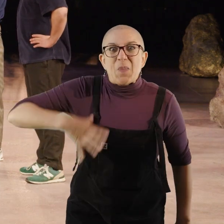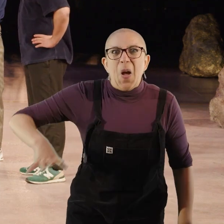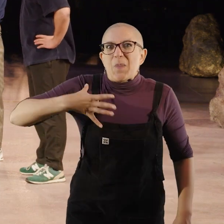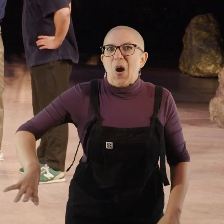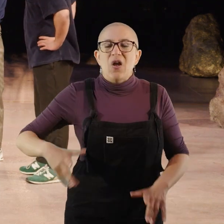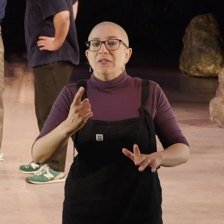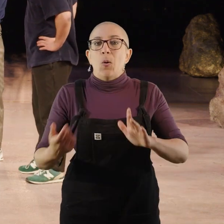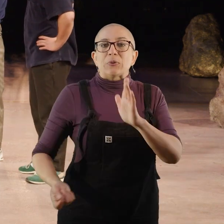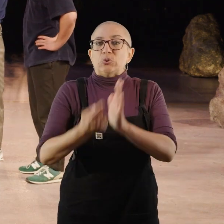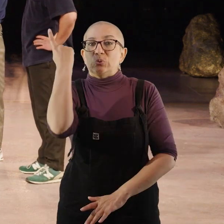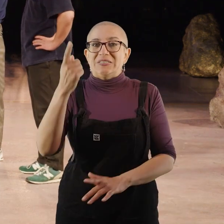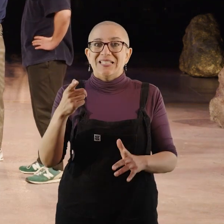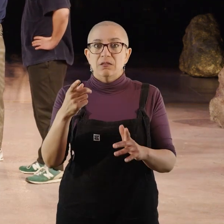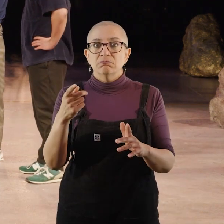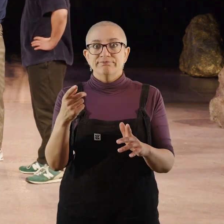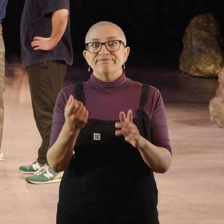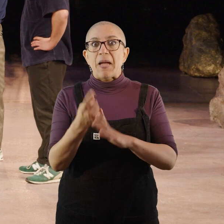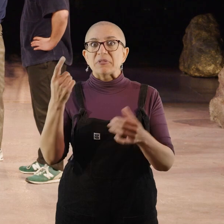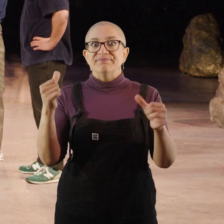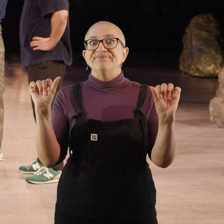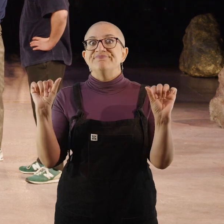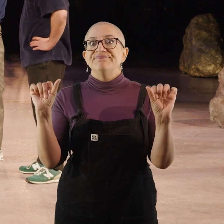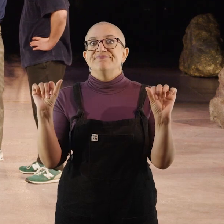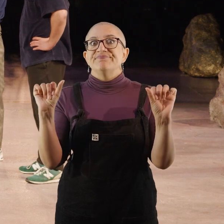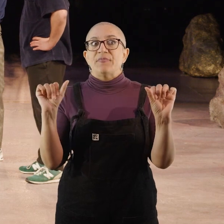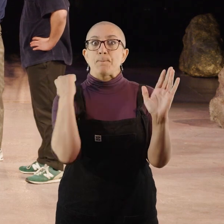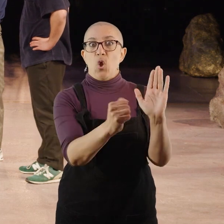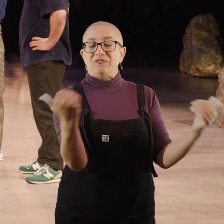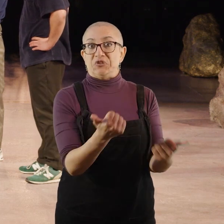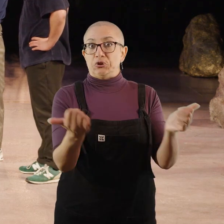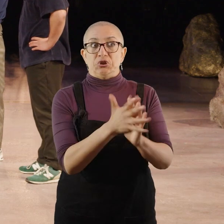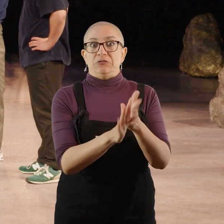this opportunity has happened, and you've done it. And